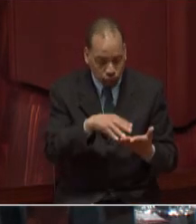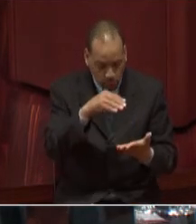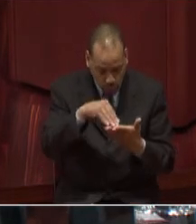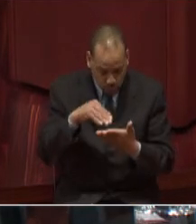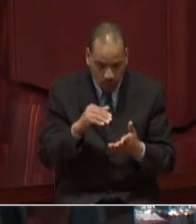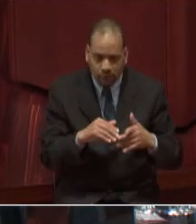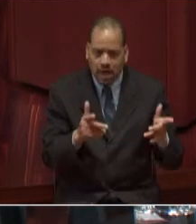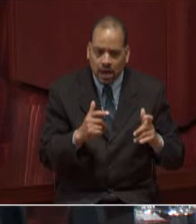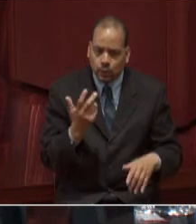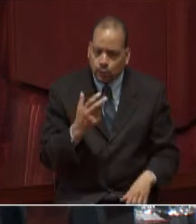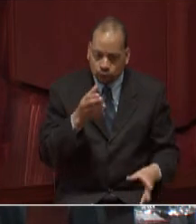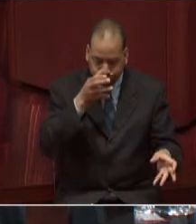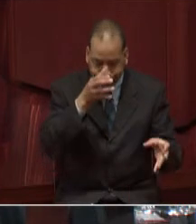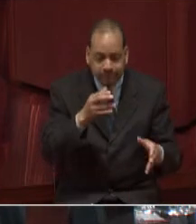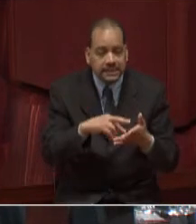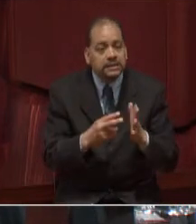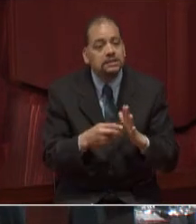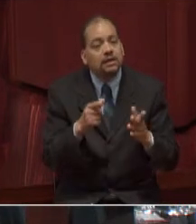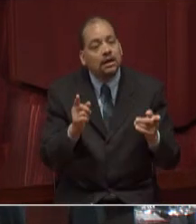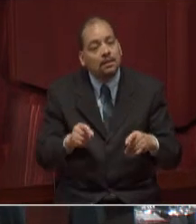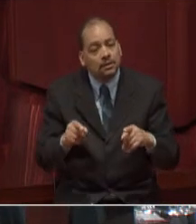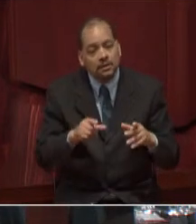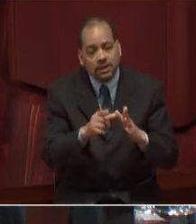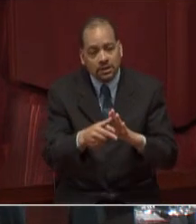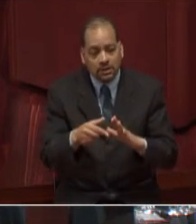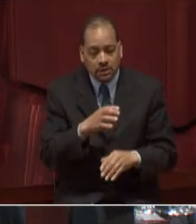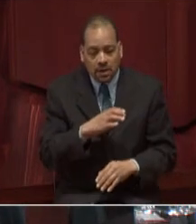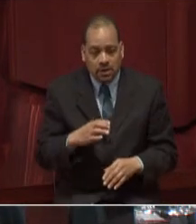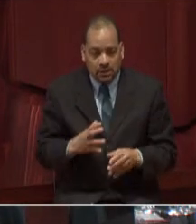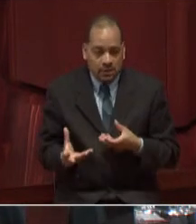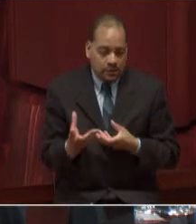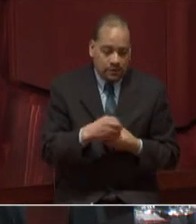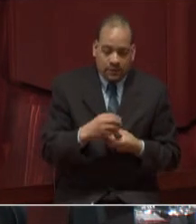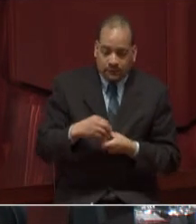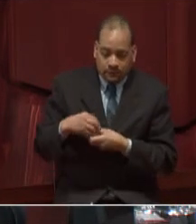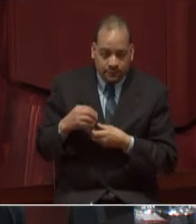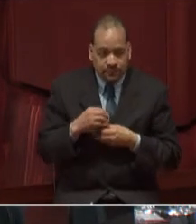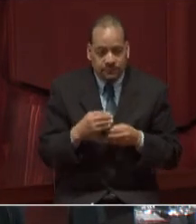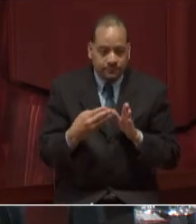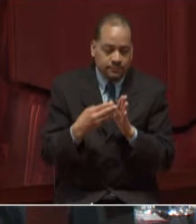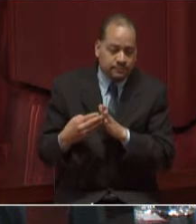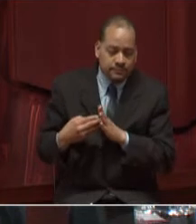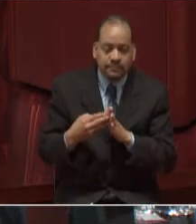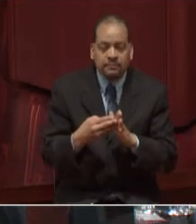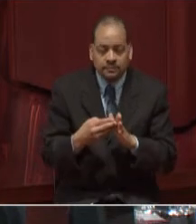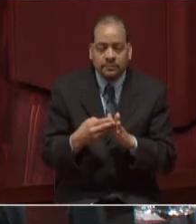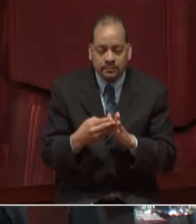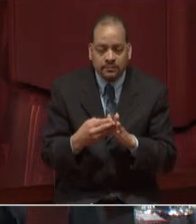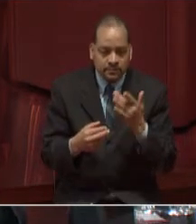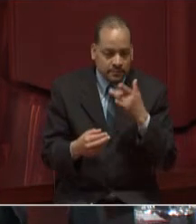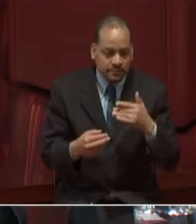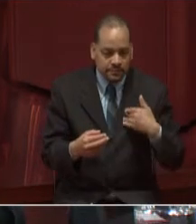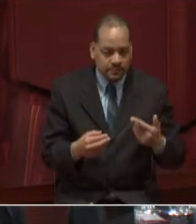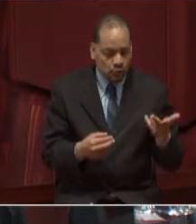pretty soon, he was finding Congress intruding and attacking on every level. And luckily, he had three of the